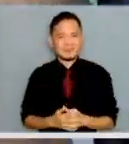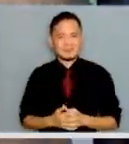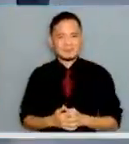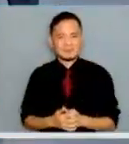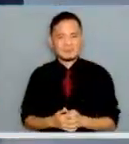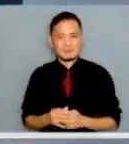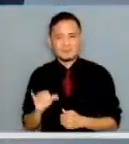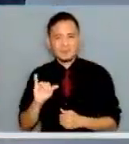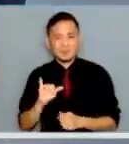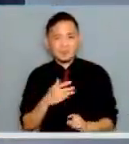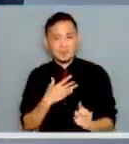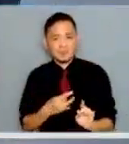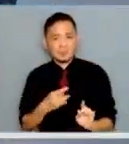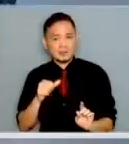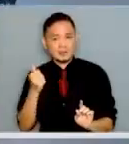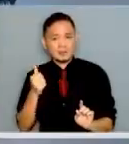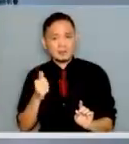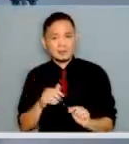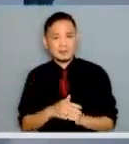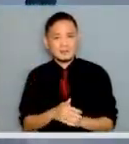akin is yung Take Me, Baby.